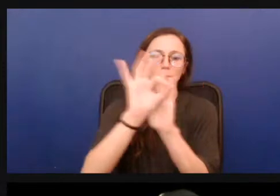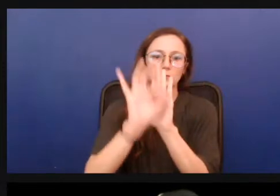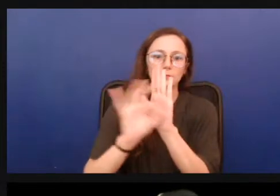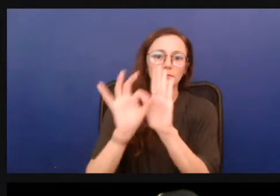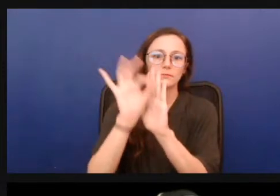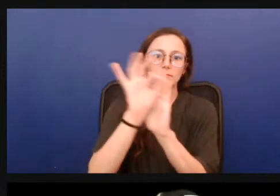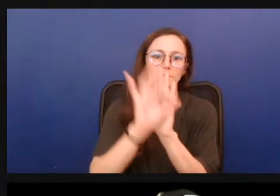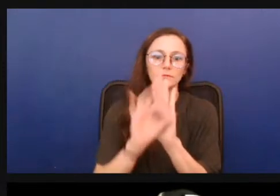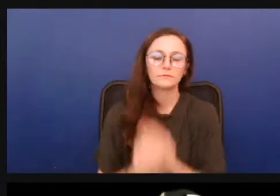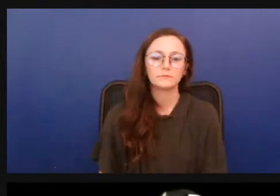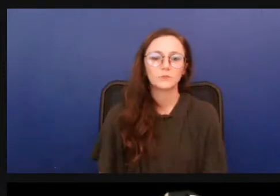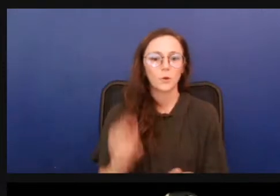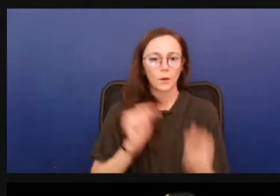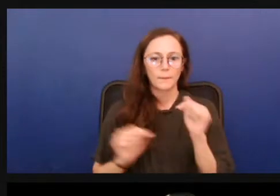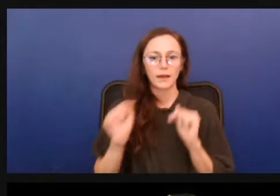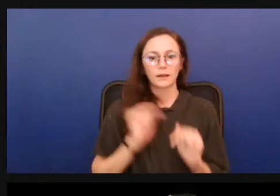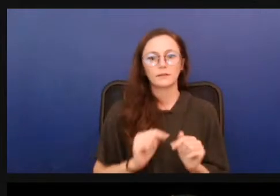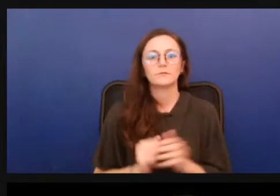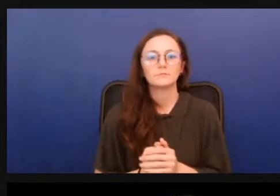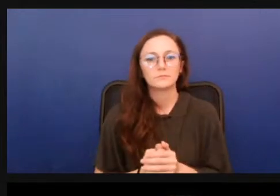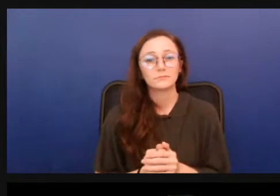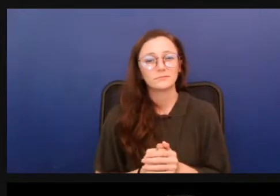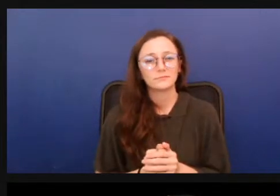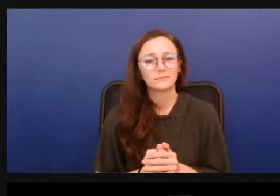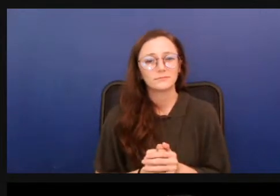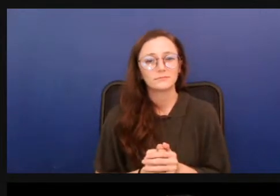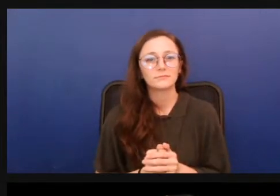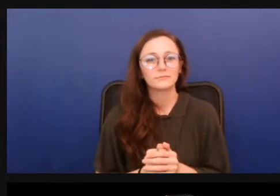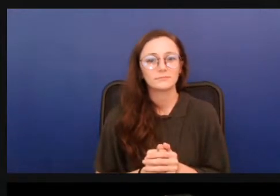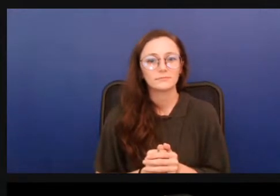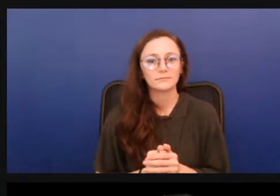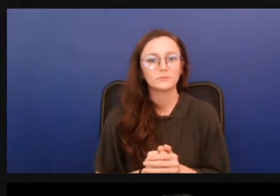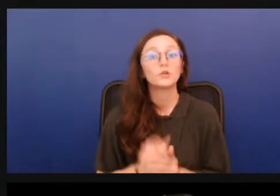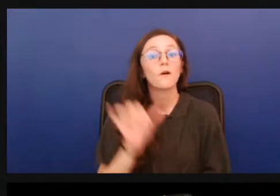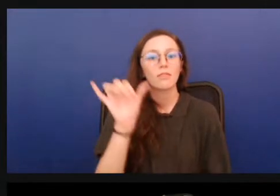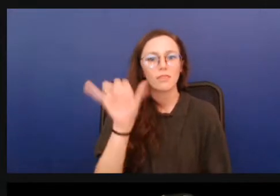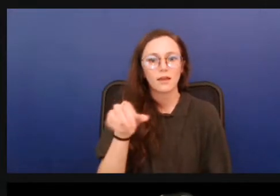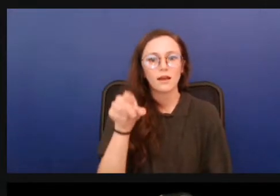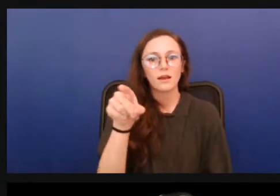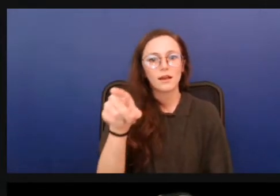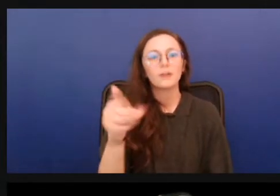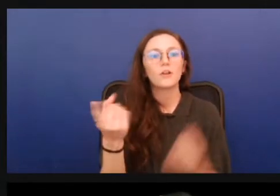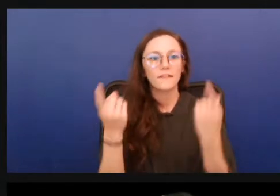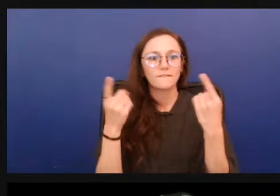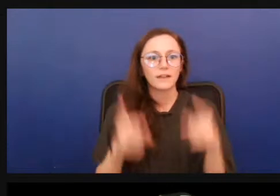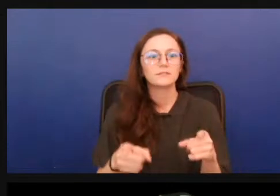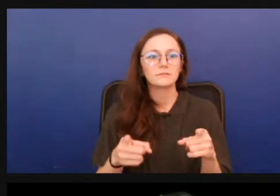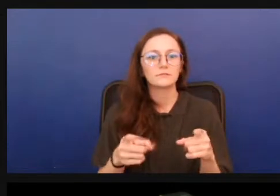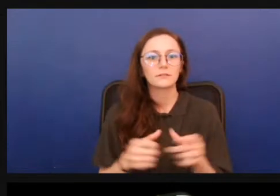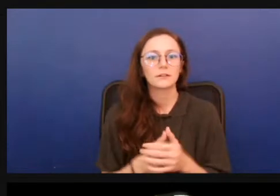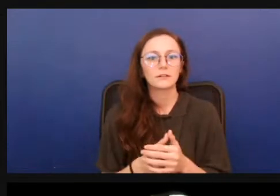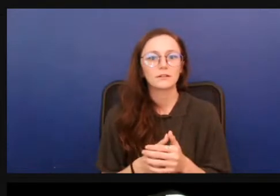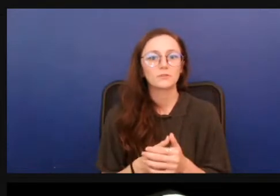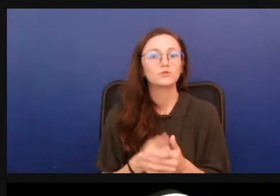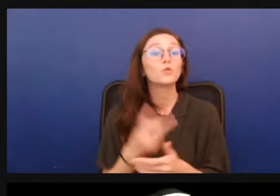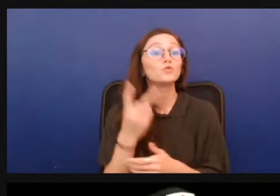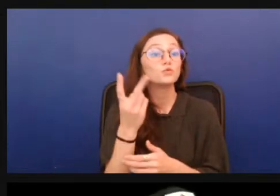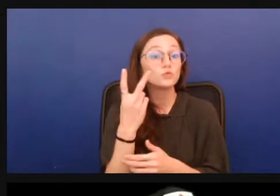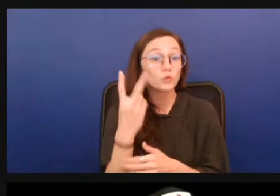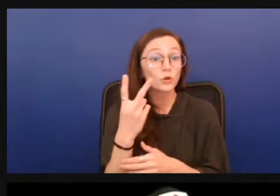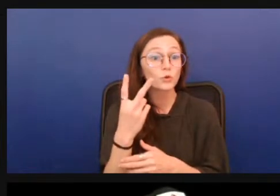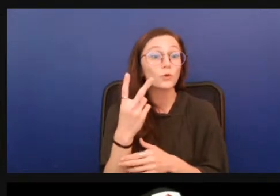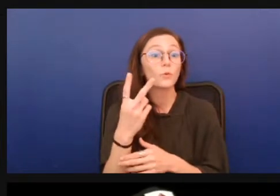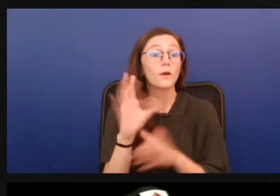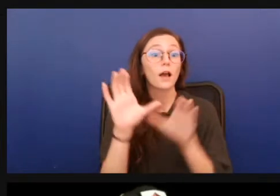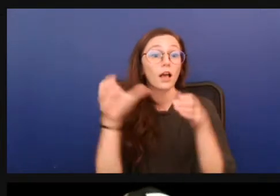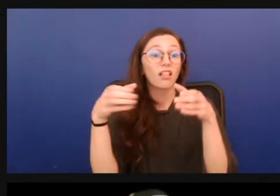back. And off to the side, here are our events, right? So there's 2 clusters, one that's